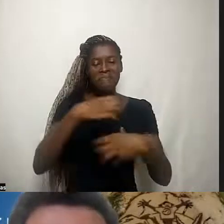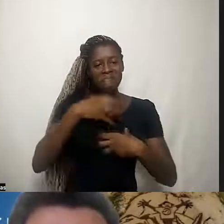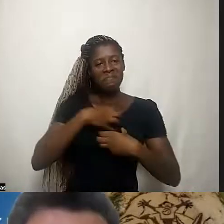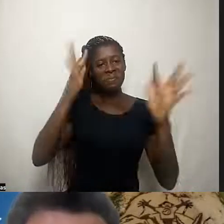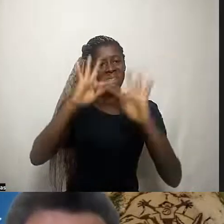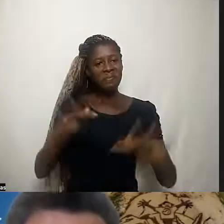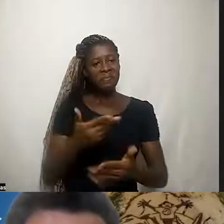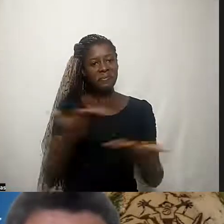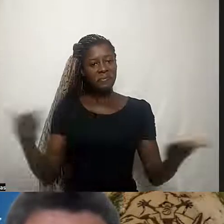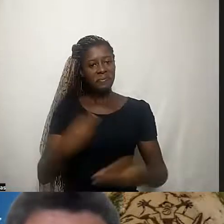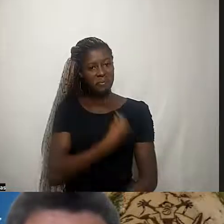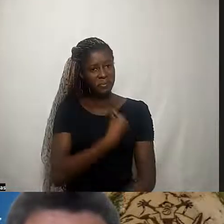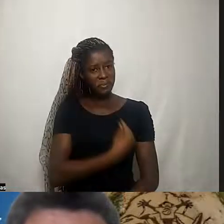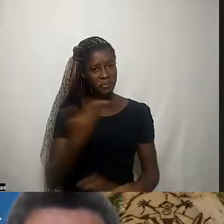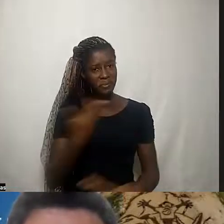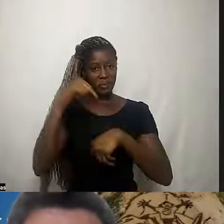I'm very glad to be here today.